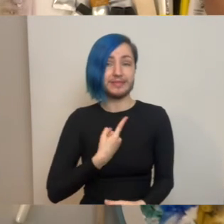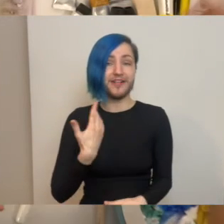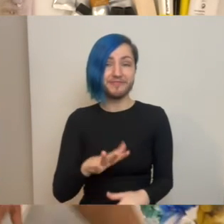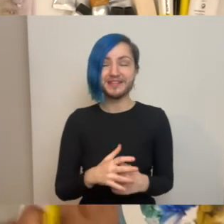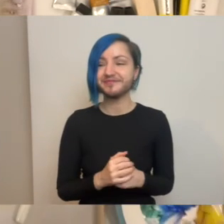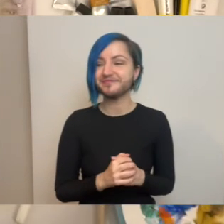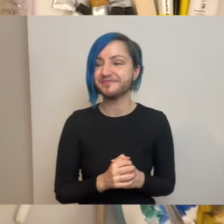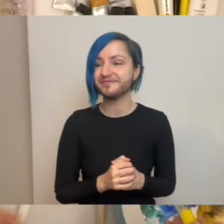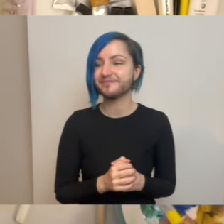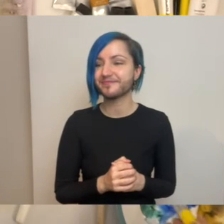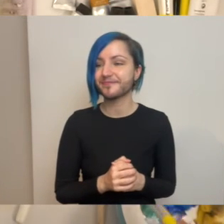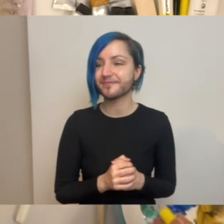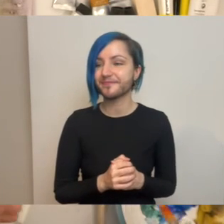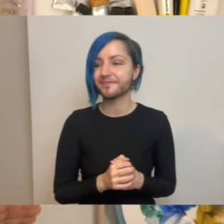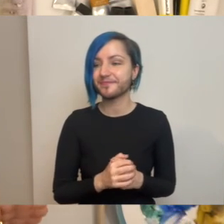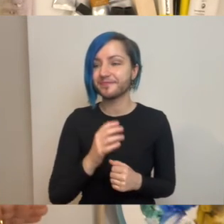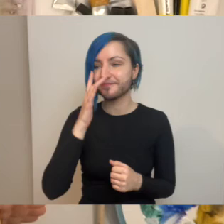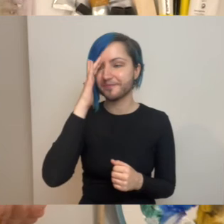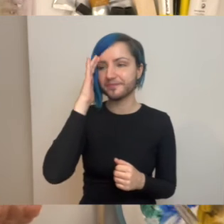Because I don't have, unfortunately,